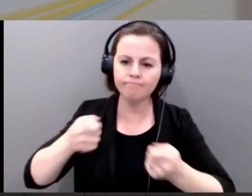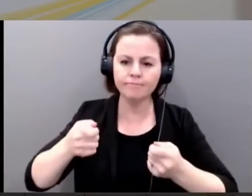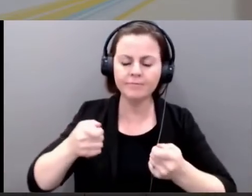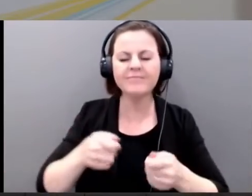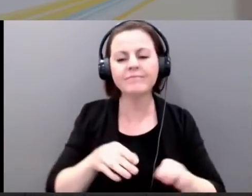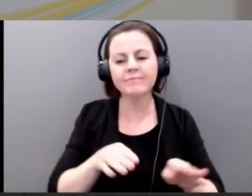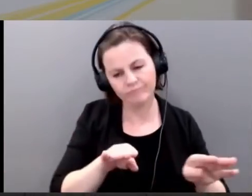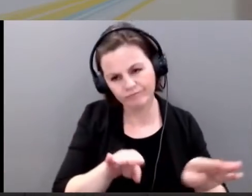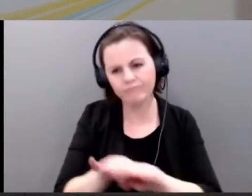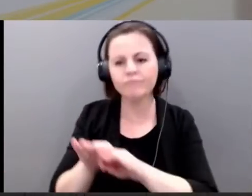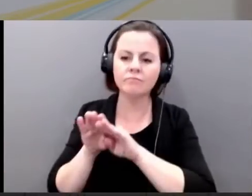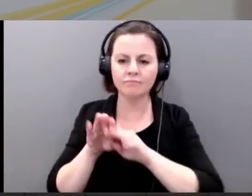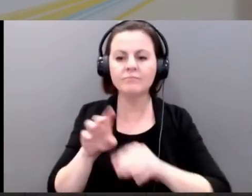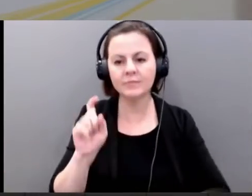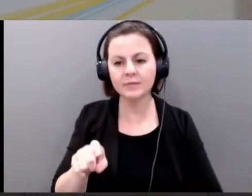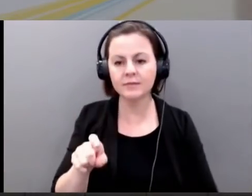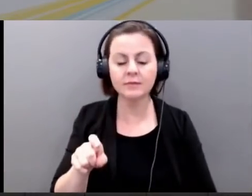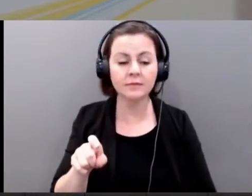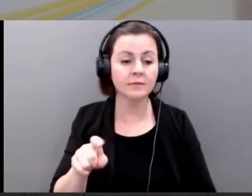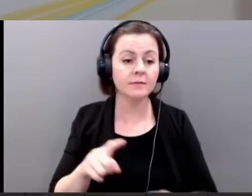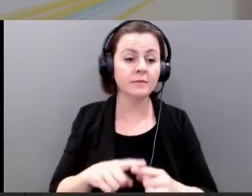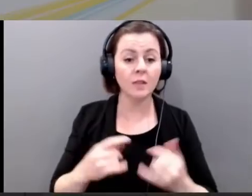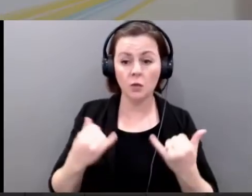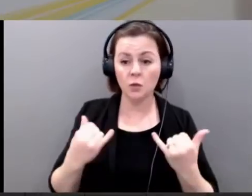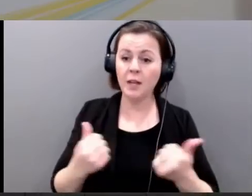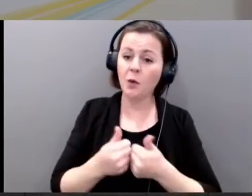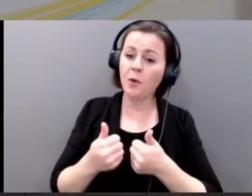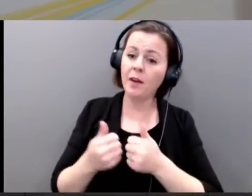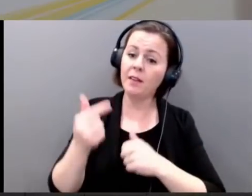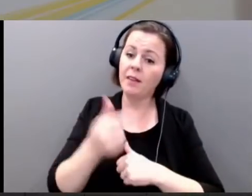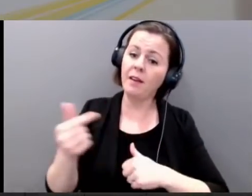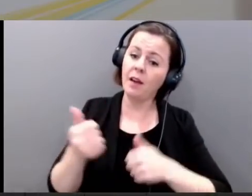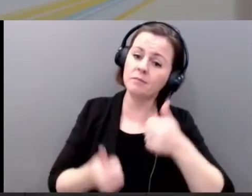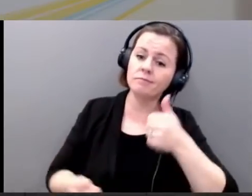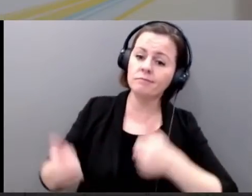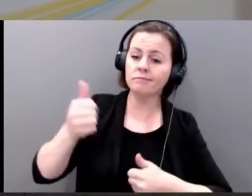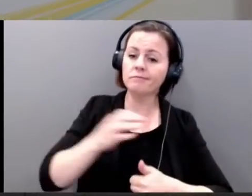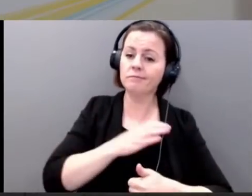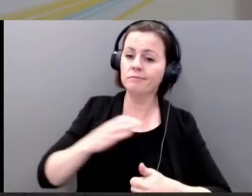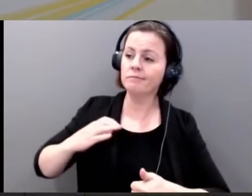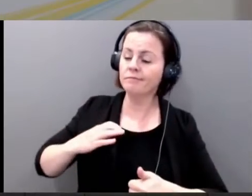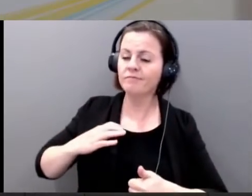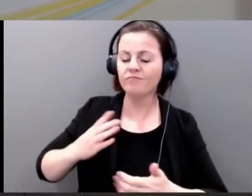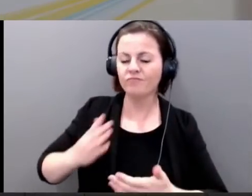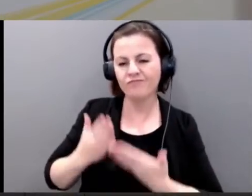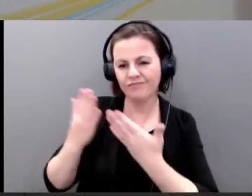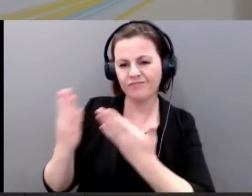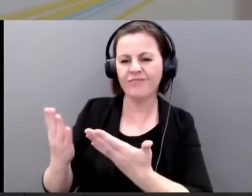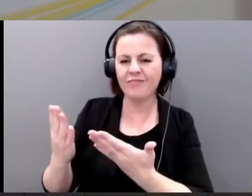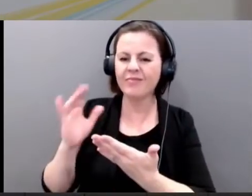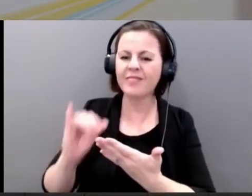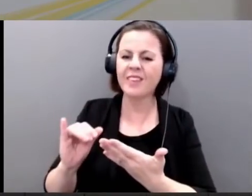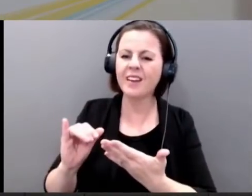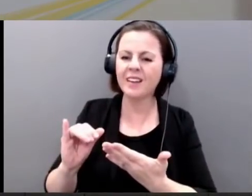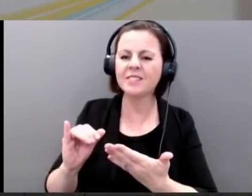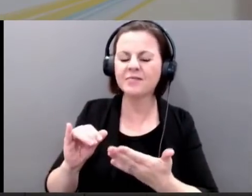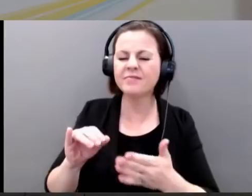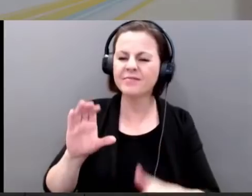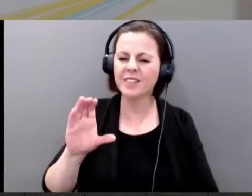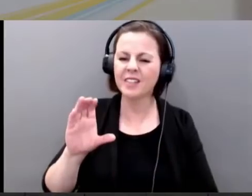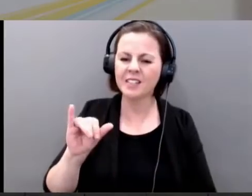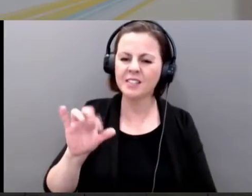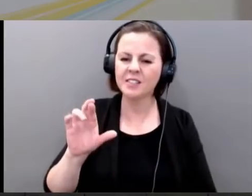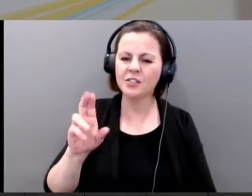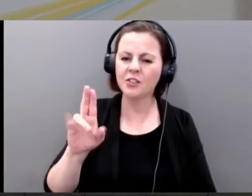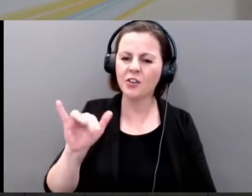We met earlier today with Cabinet and recommended the institution of a circuit breaker. These circuit breaker measures